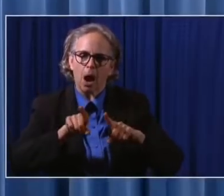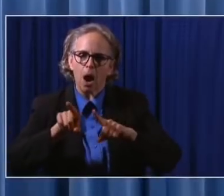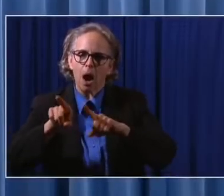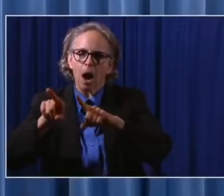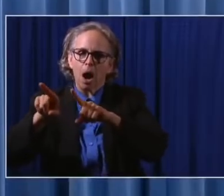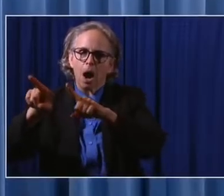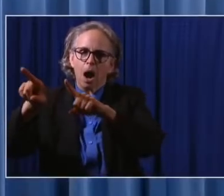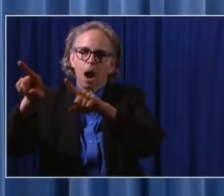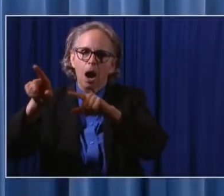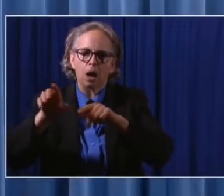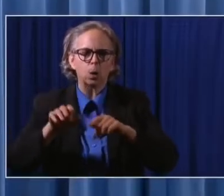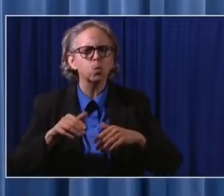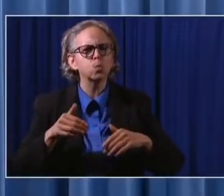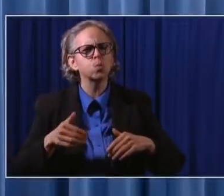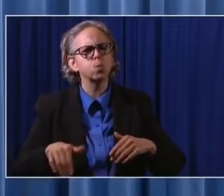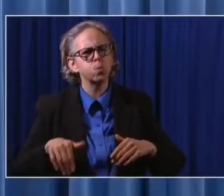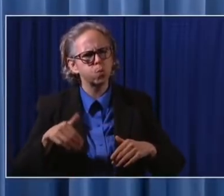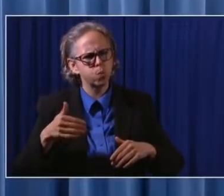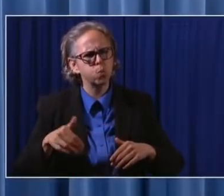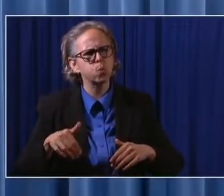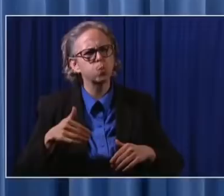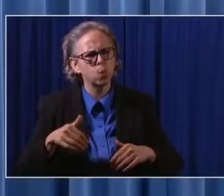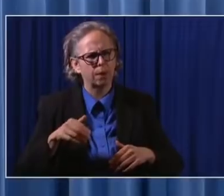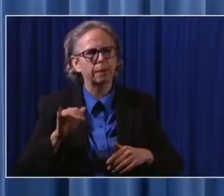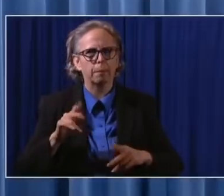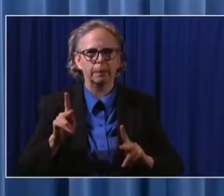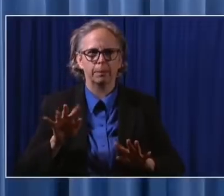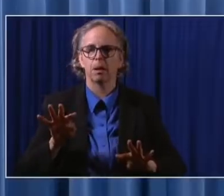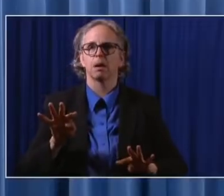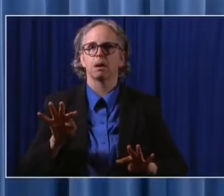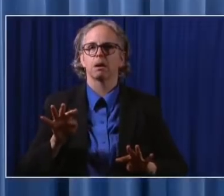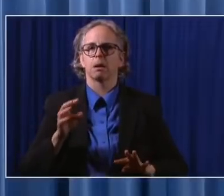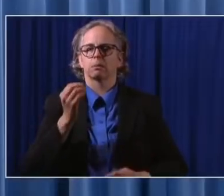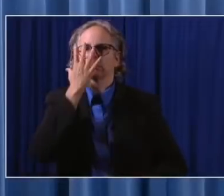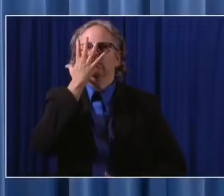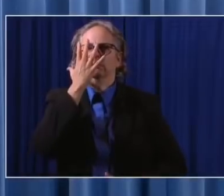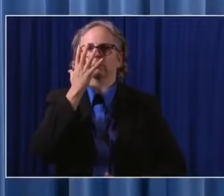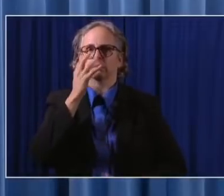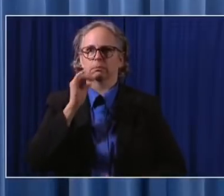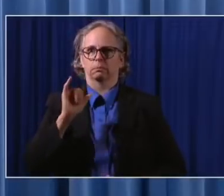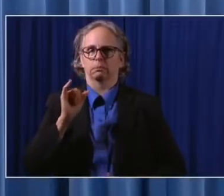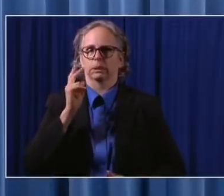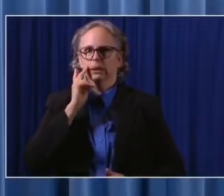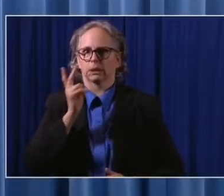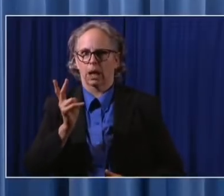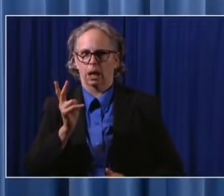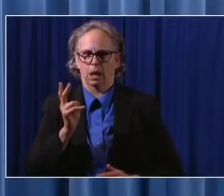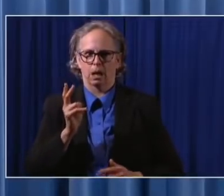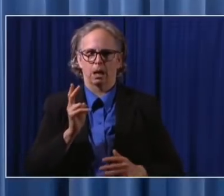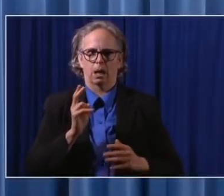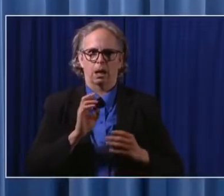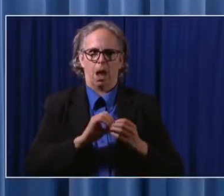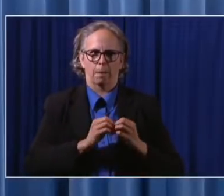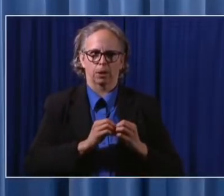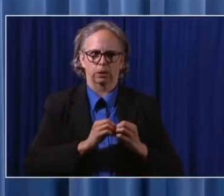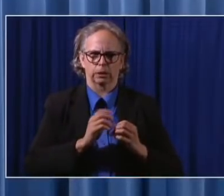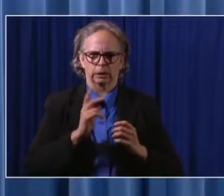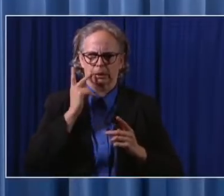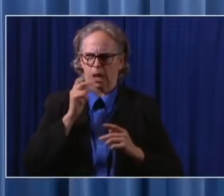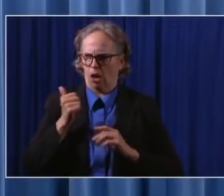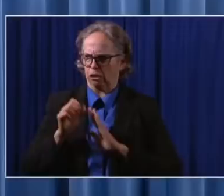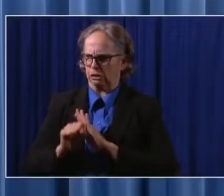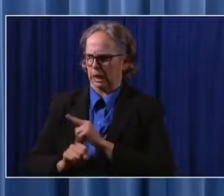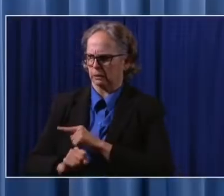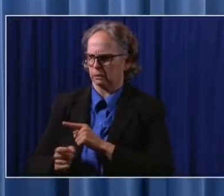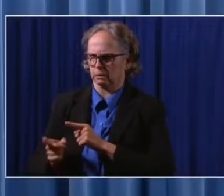behind them is to get people information so that they can say, okay, look, I might not have been concerned when we